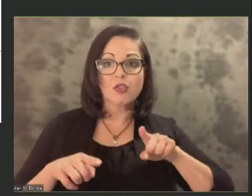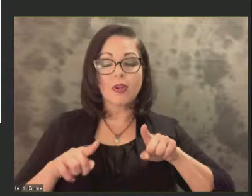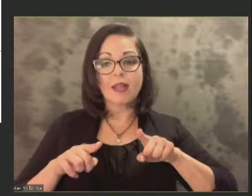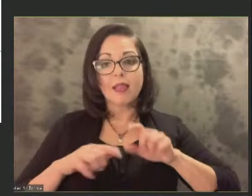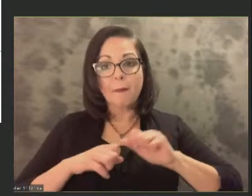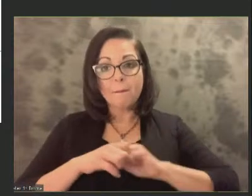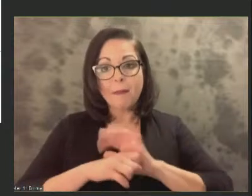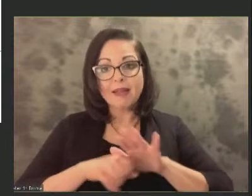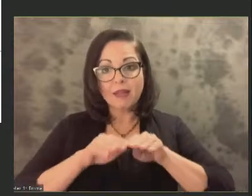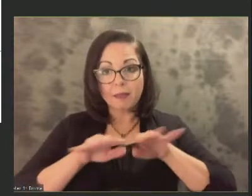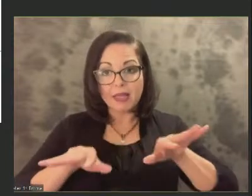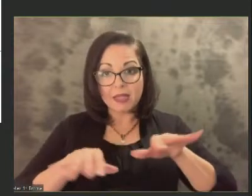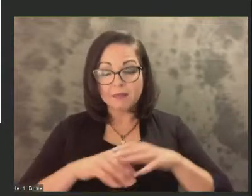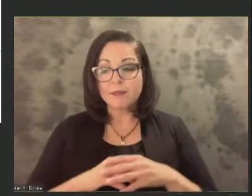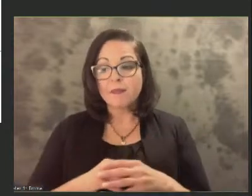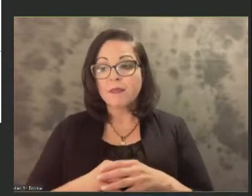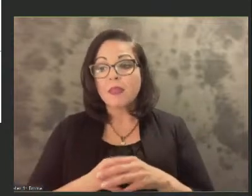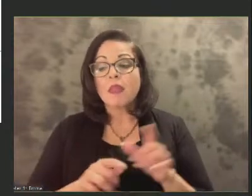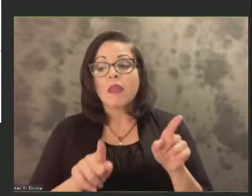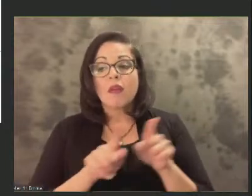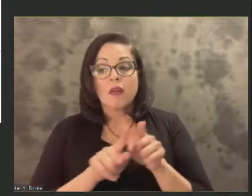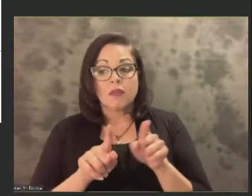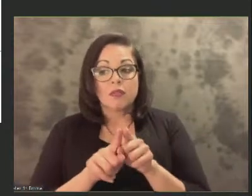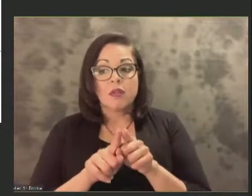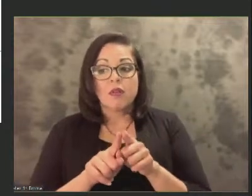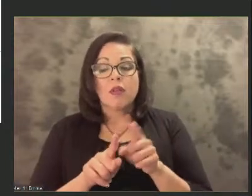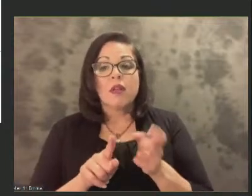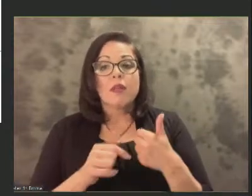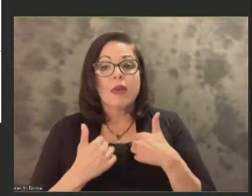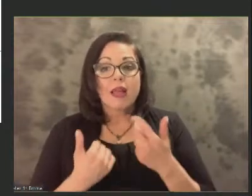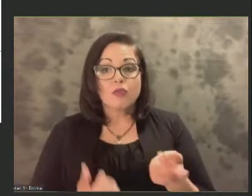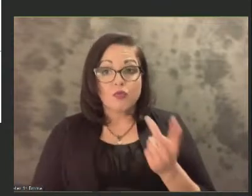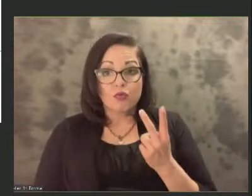pandemic. In addition, there were 2